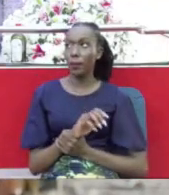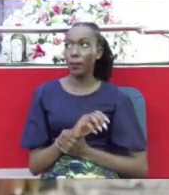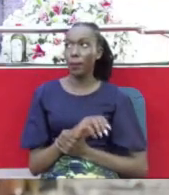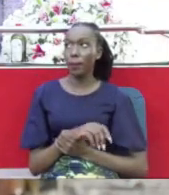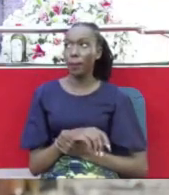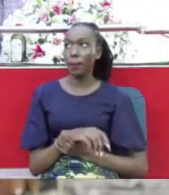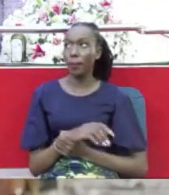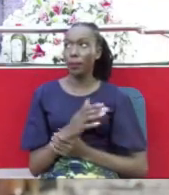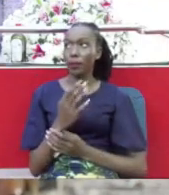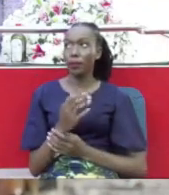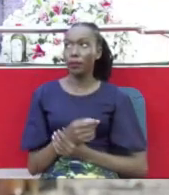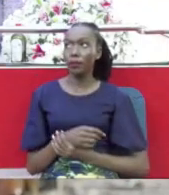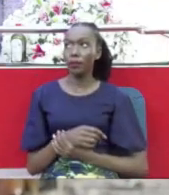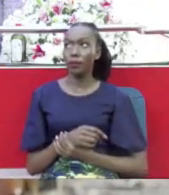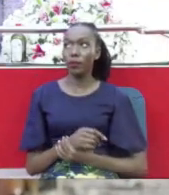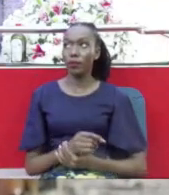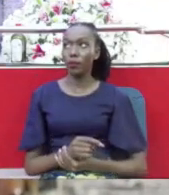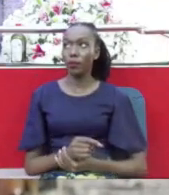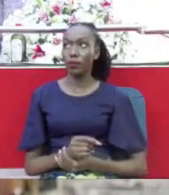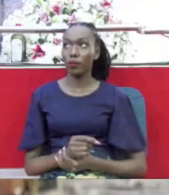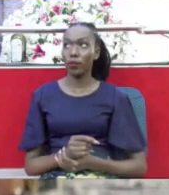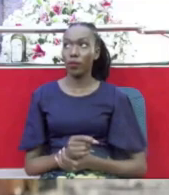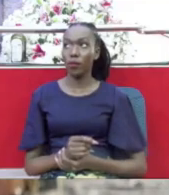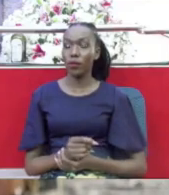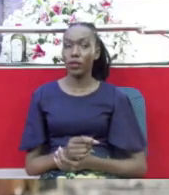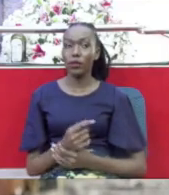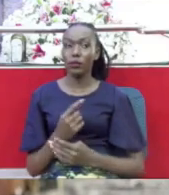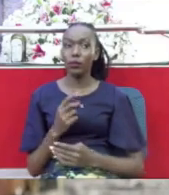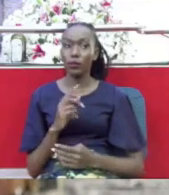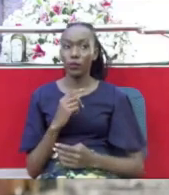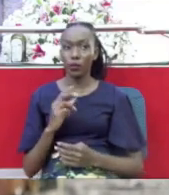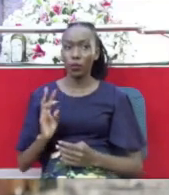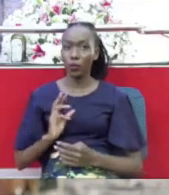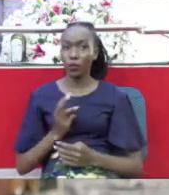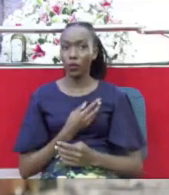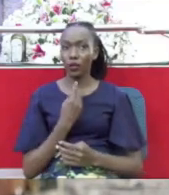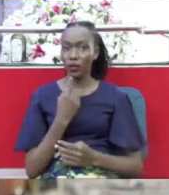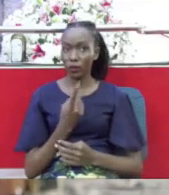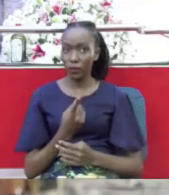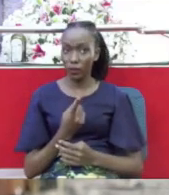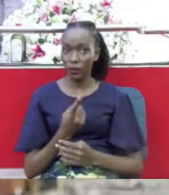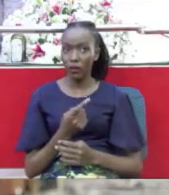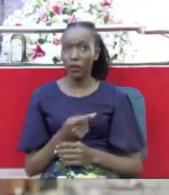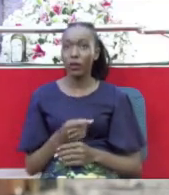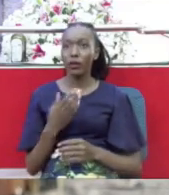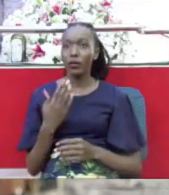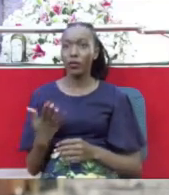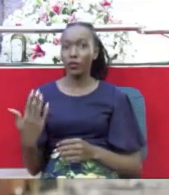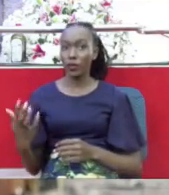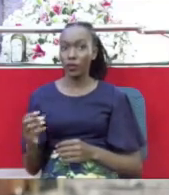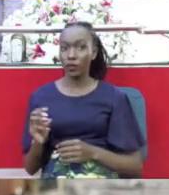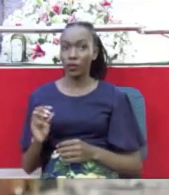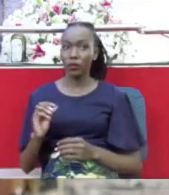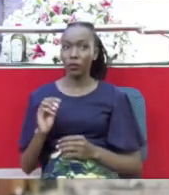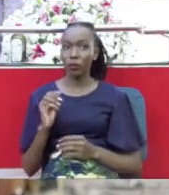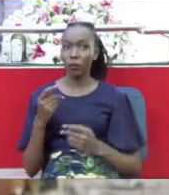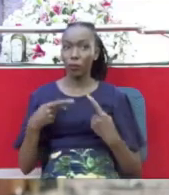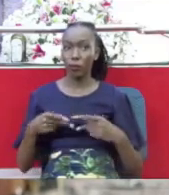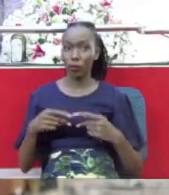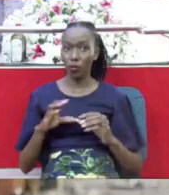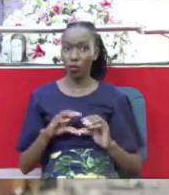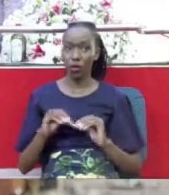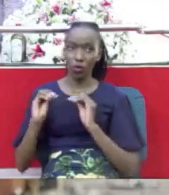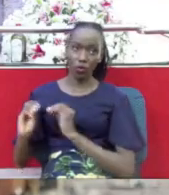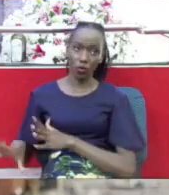That's a serious... Sisi tulisema kuna kitu ili drop. It tells you somebody, wamelelewa pale walikuwa